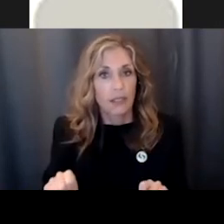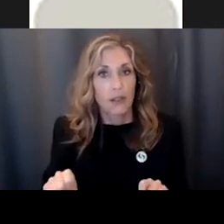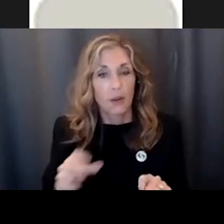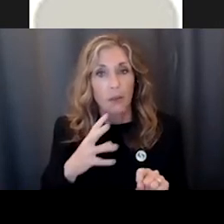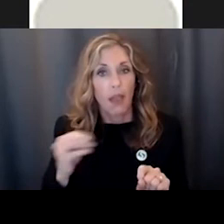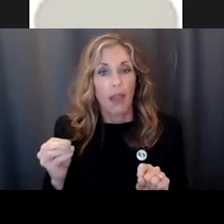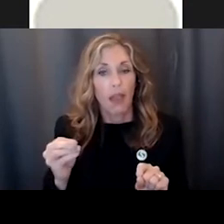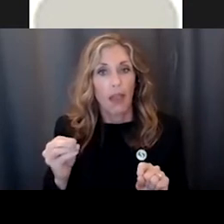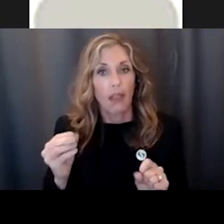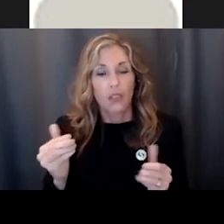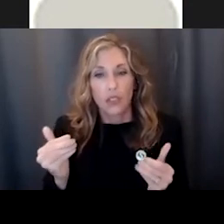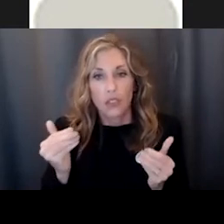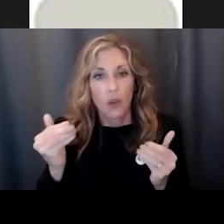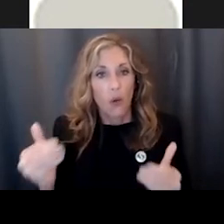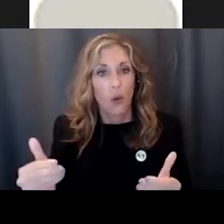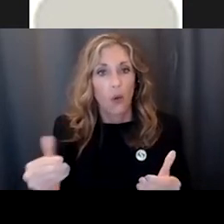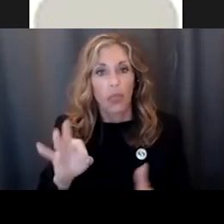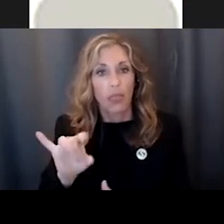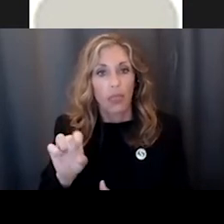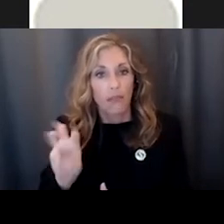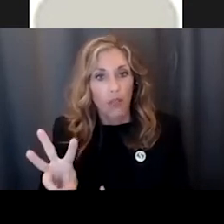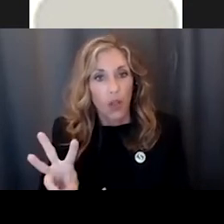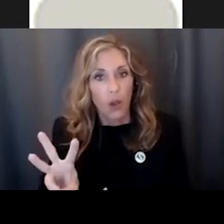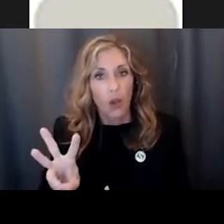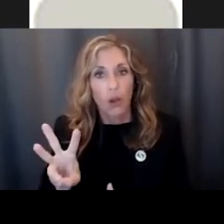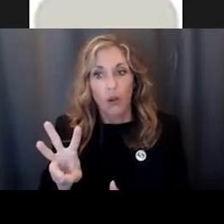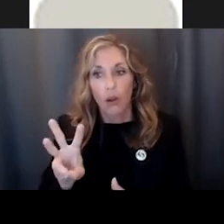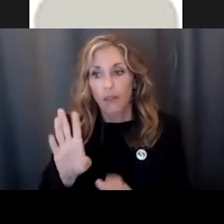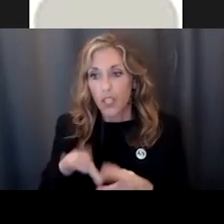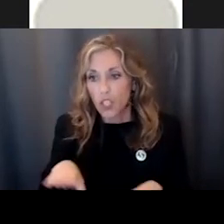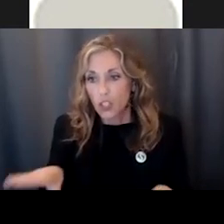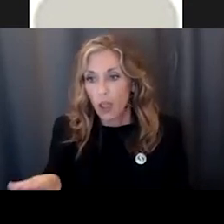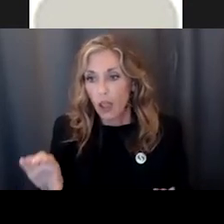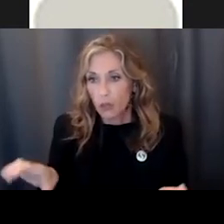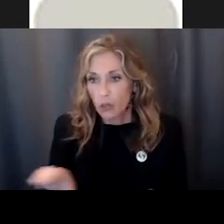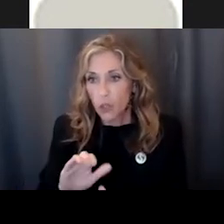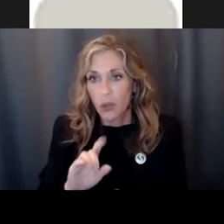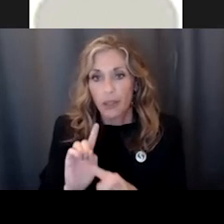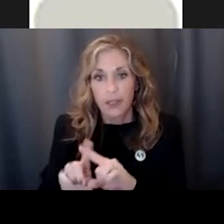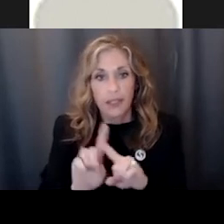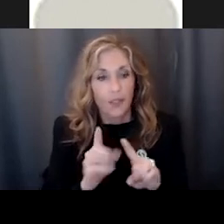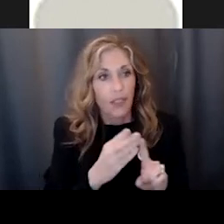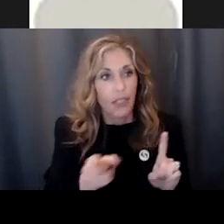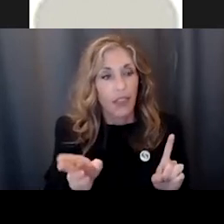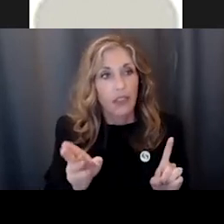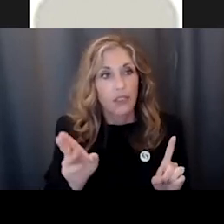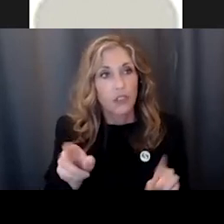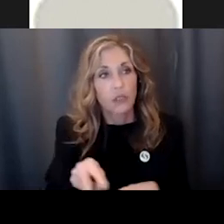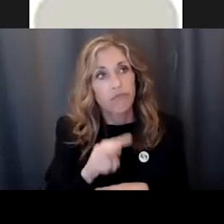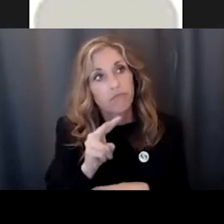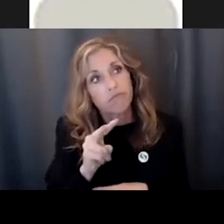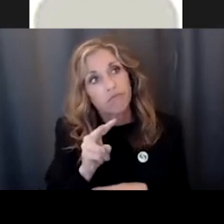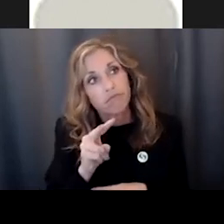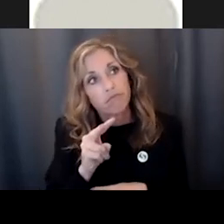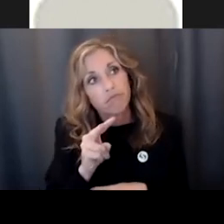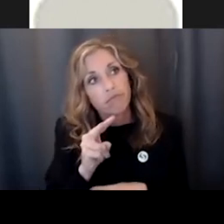just go with this flow of the child doing all these kinds of things, you know, staring off into space or just being present, you